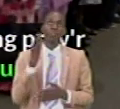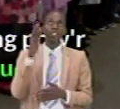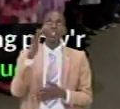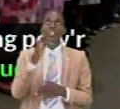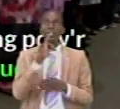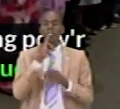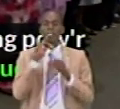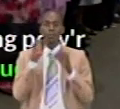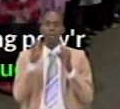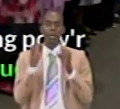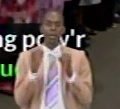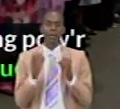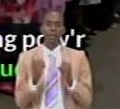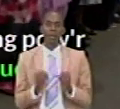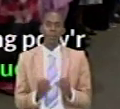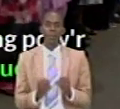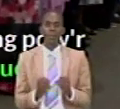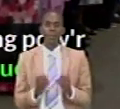there is